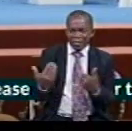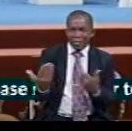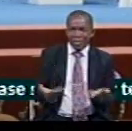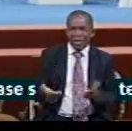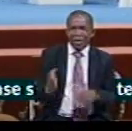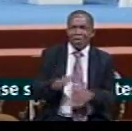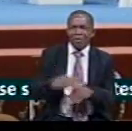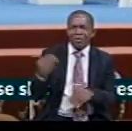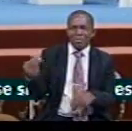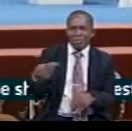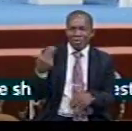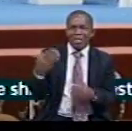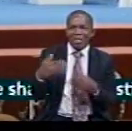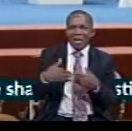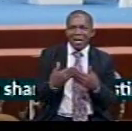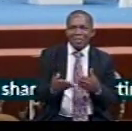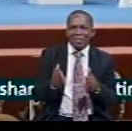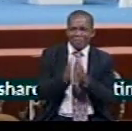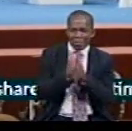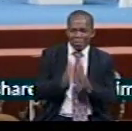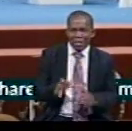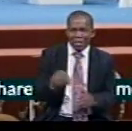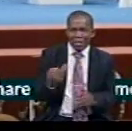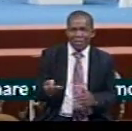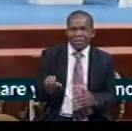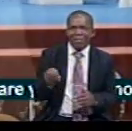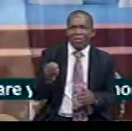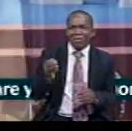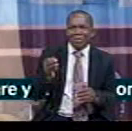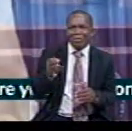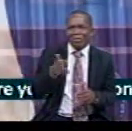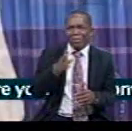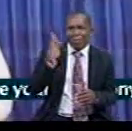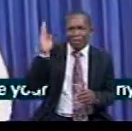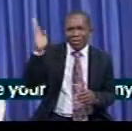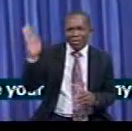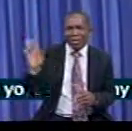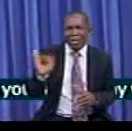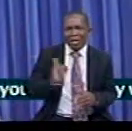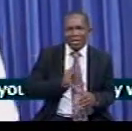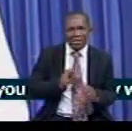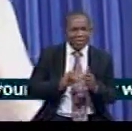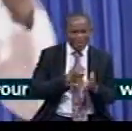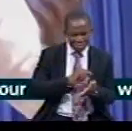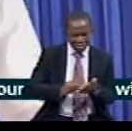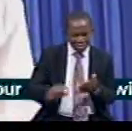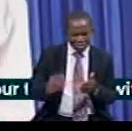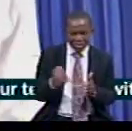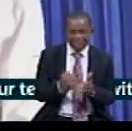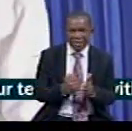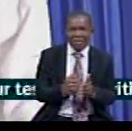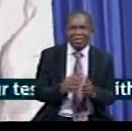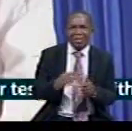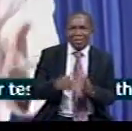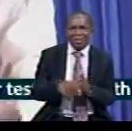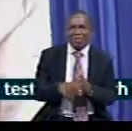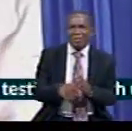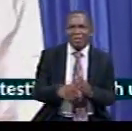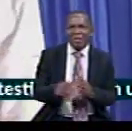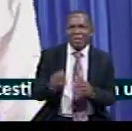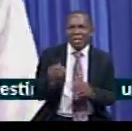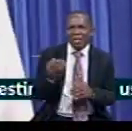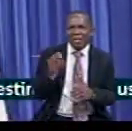After the prayer, I couldn't check it. But I don't recognize that, I got my healing. So